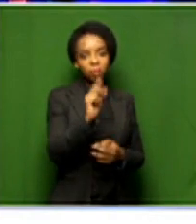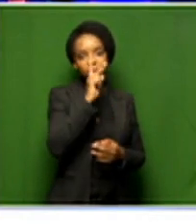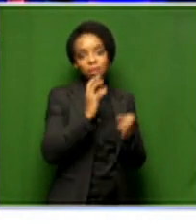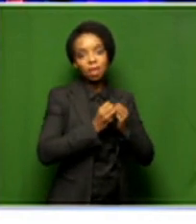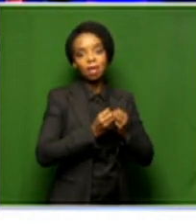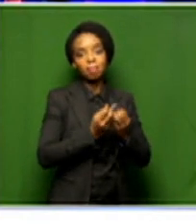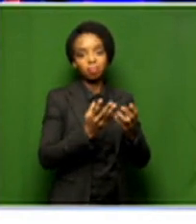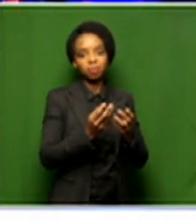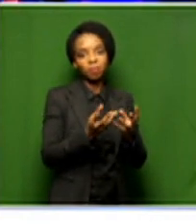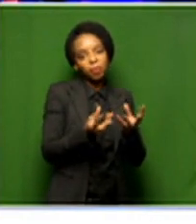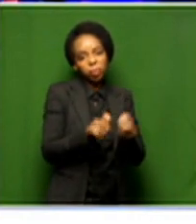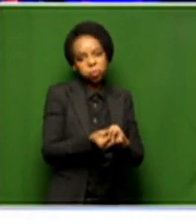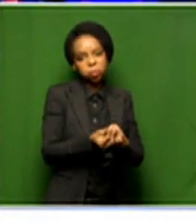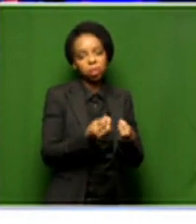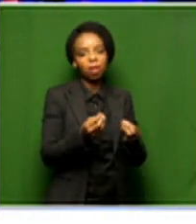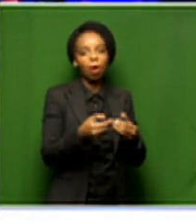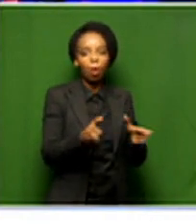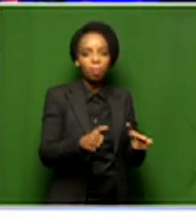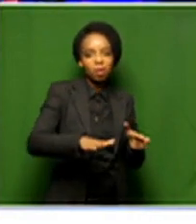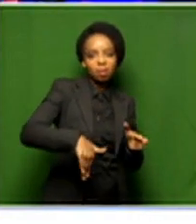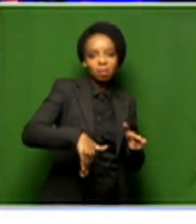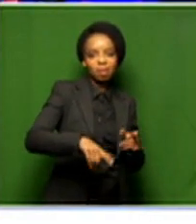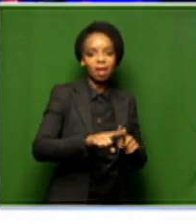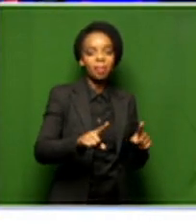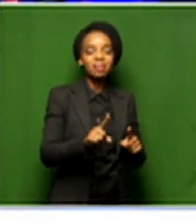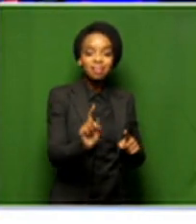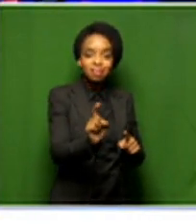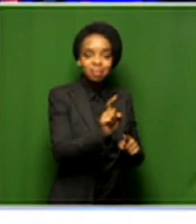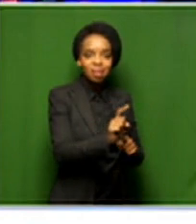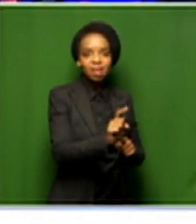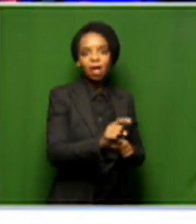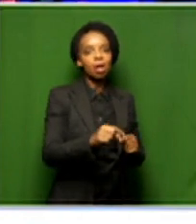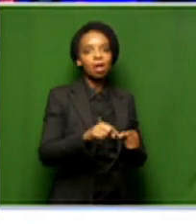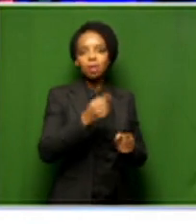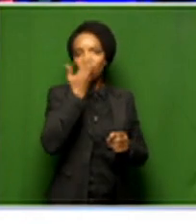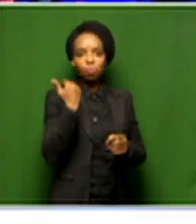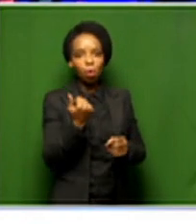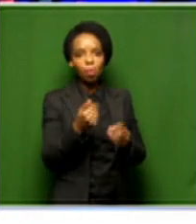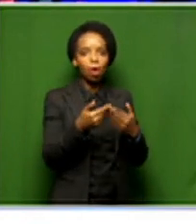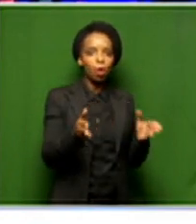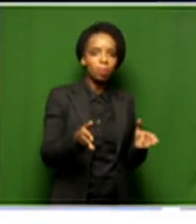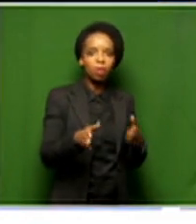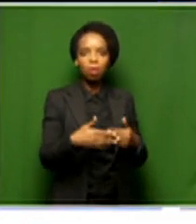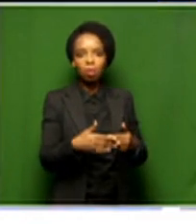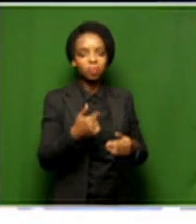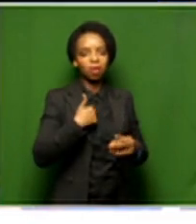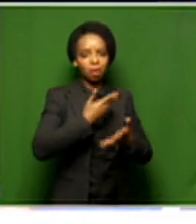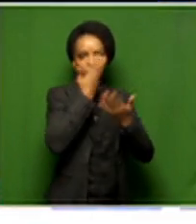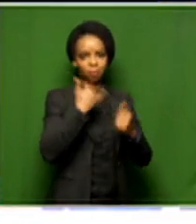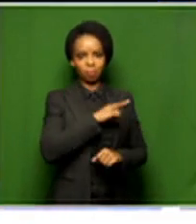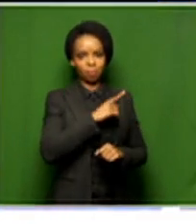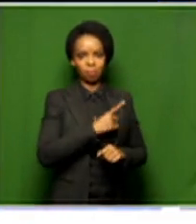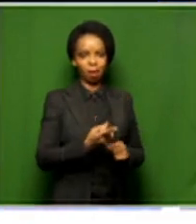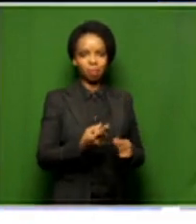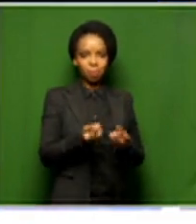those that haven't opened. Those that are still outstanding, I don't know why they can't report that they are open and not in this day and age. You have